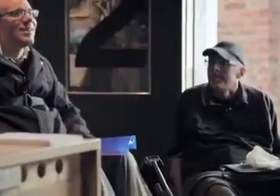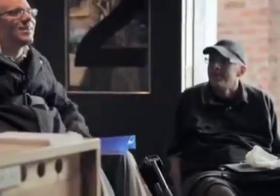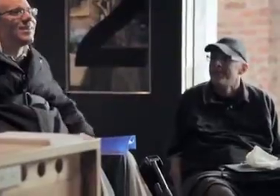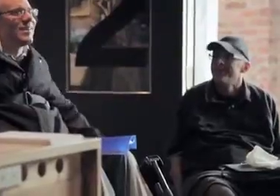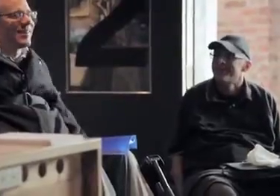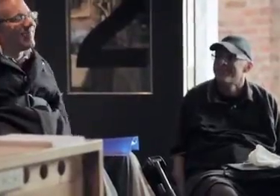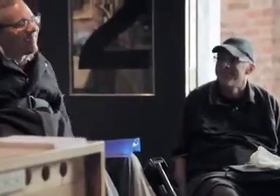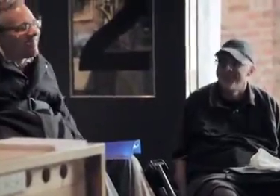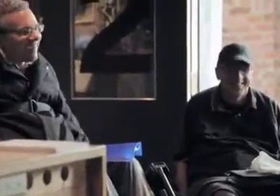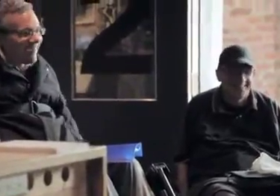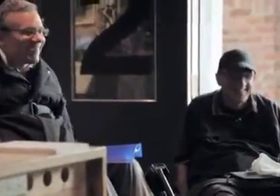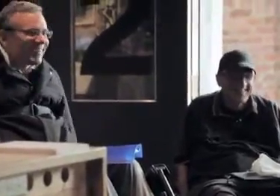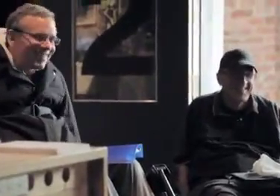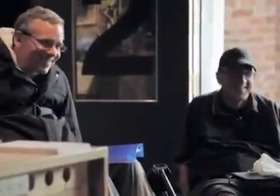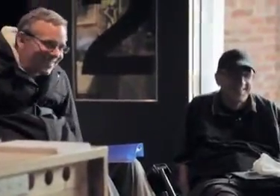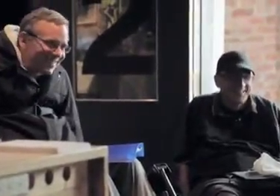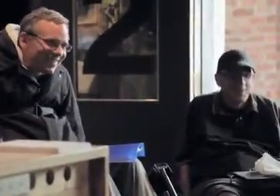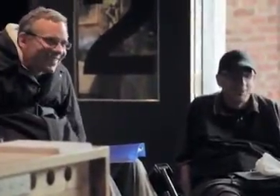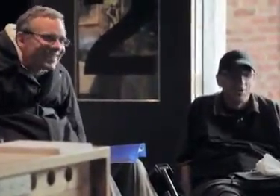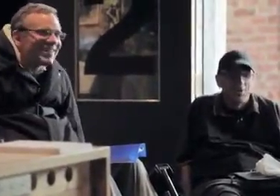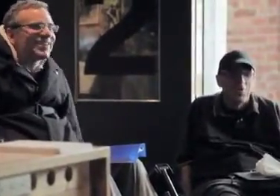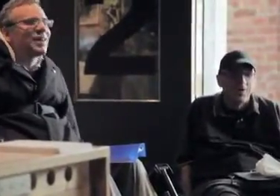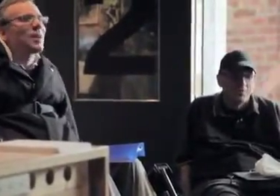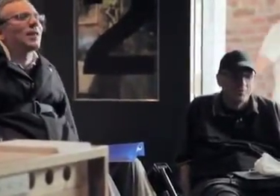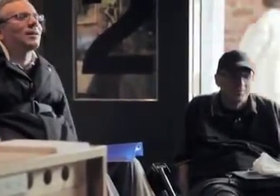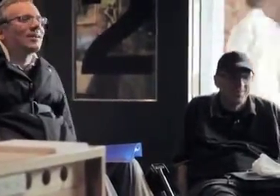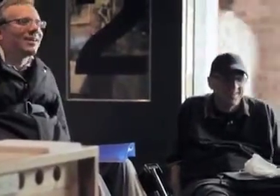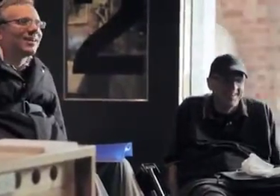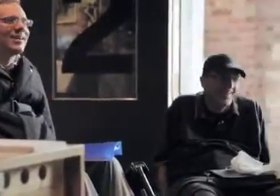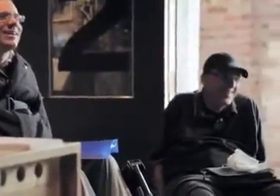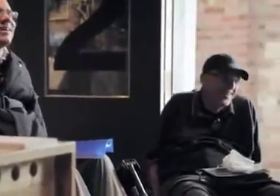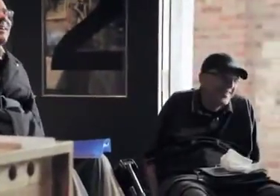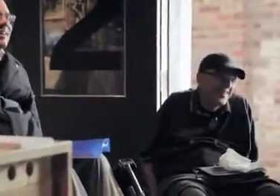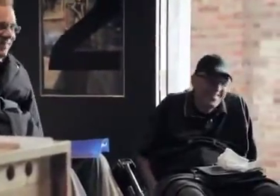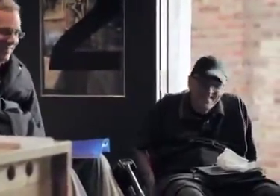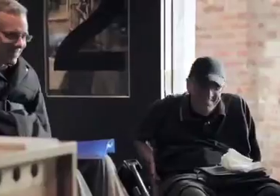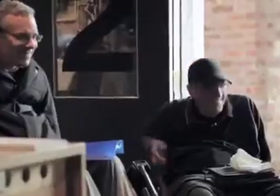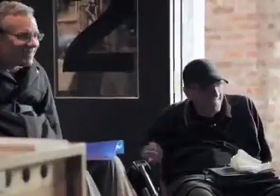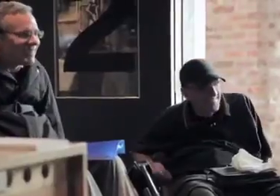funky enough. You could be saying, But only one. I need a little more faith.